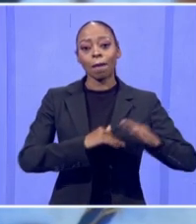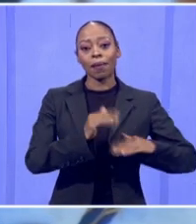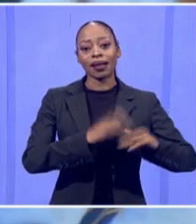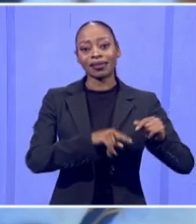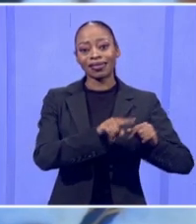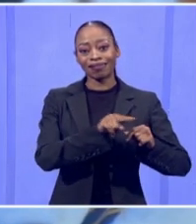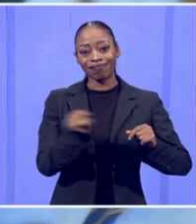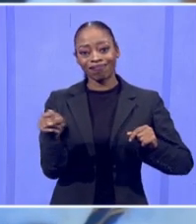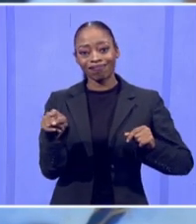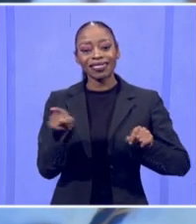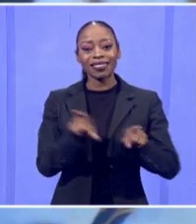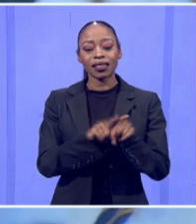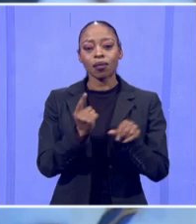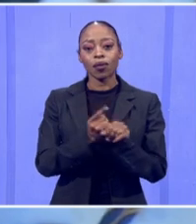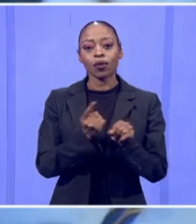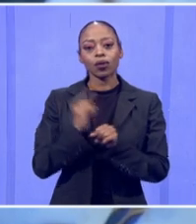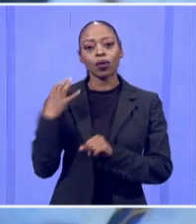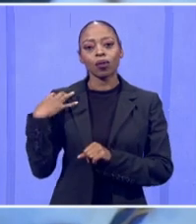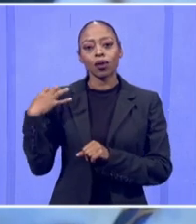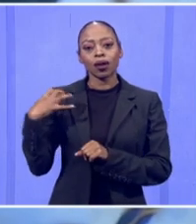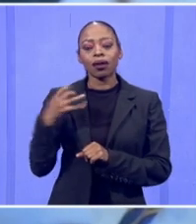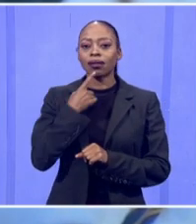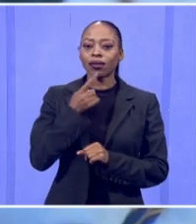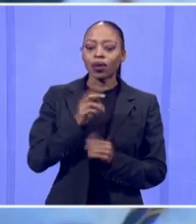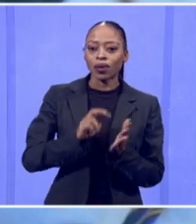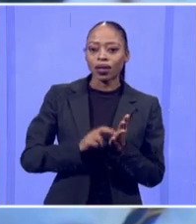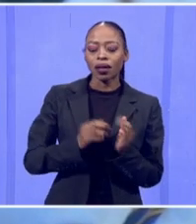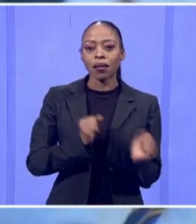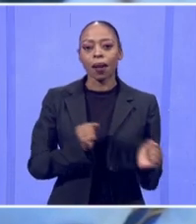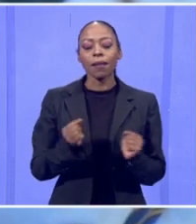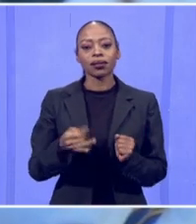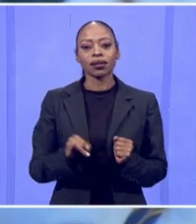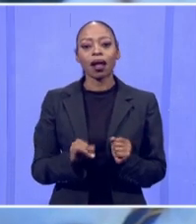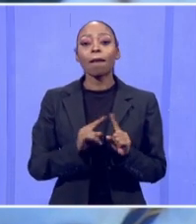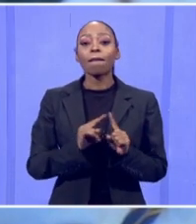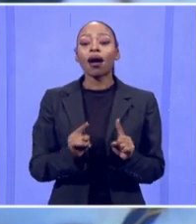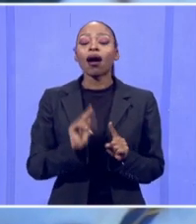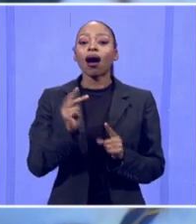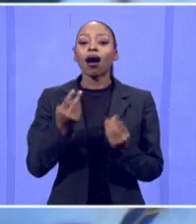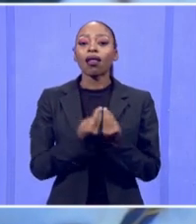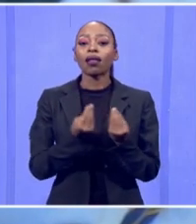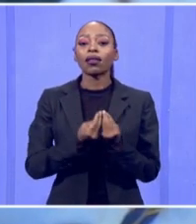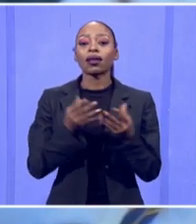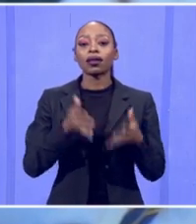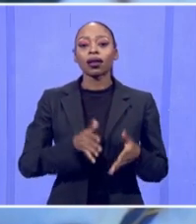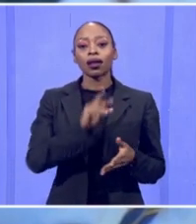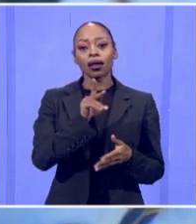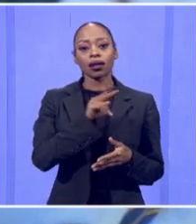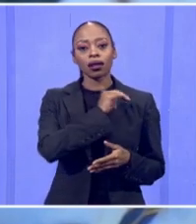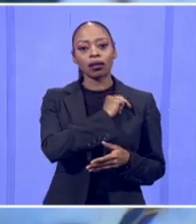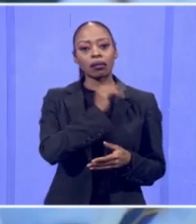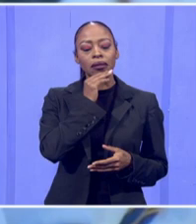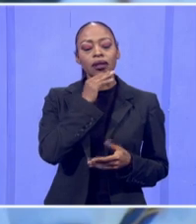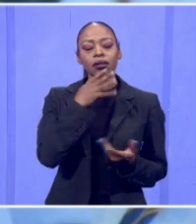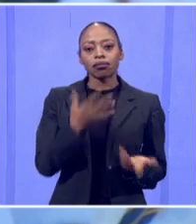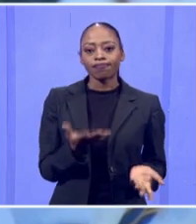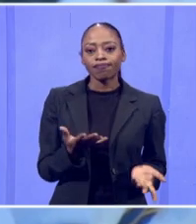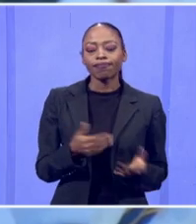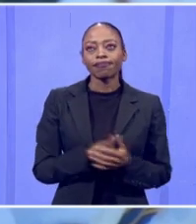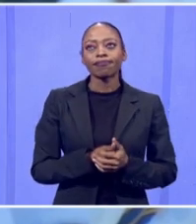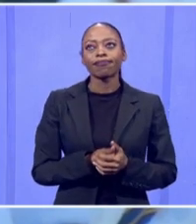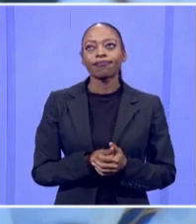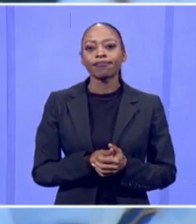was talking about, that we still need the infrastructure. But one good thing in KZN, you would never find what you